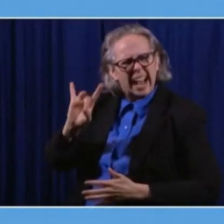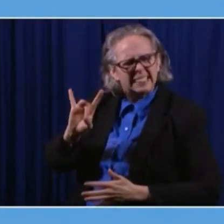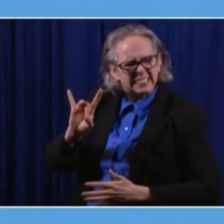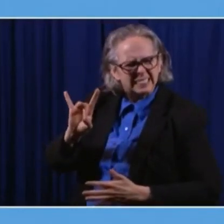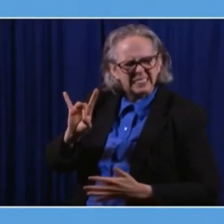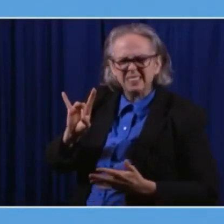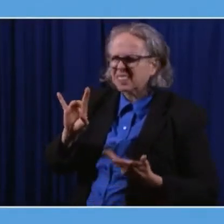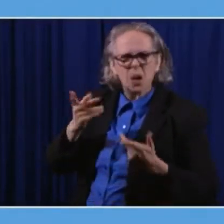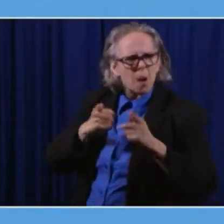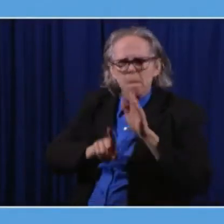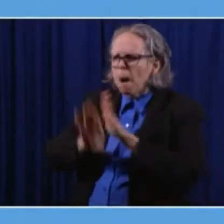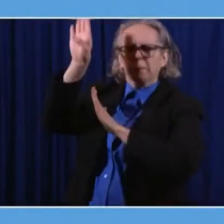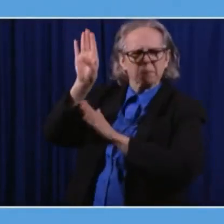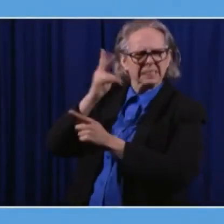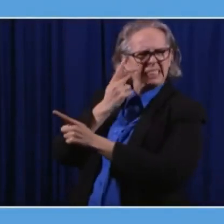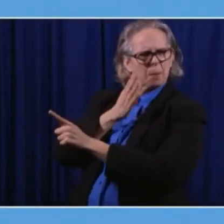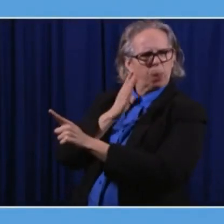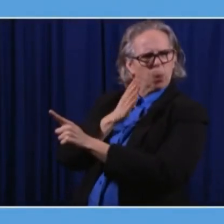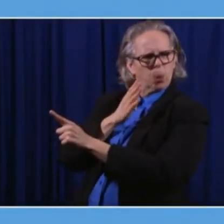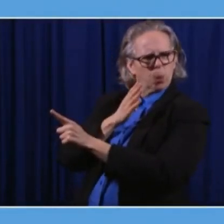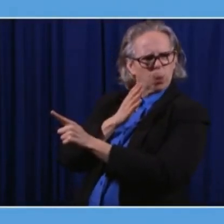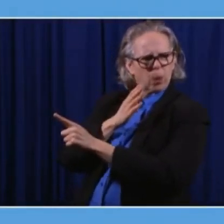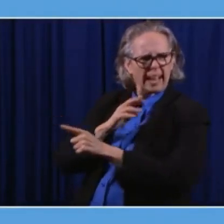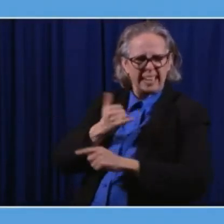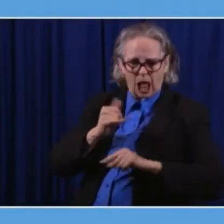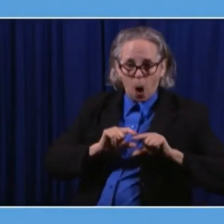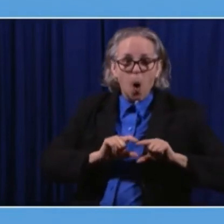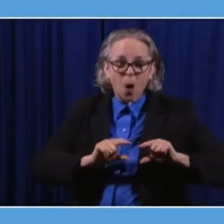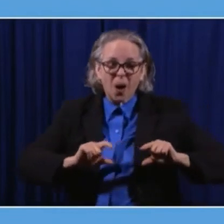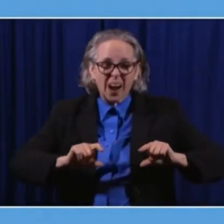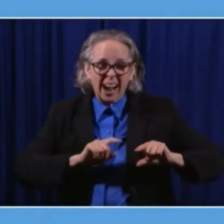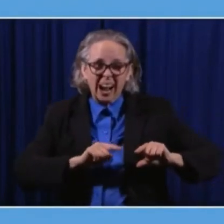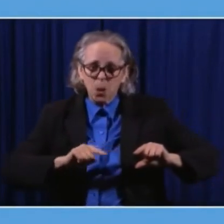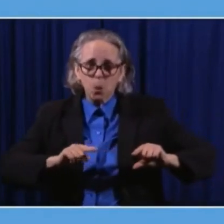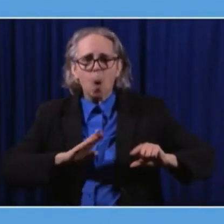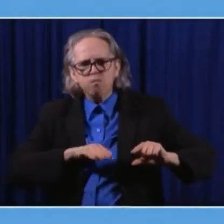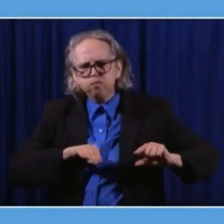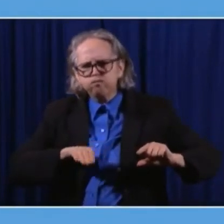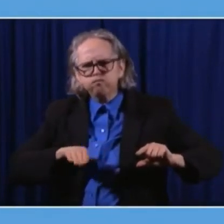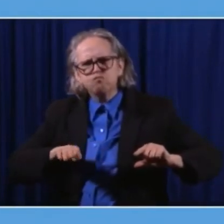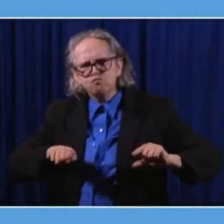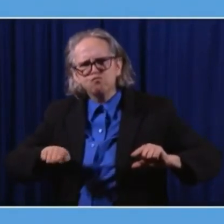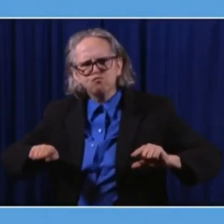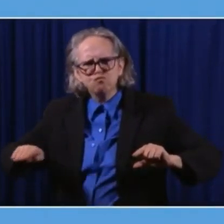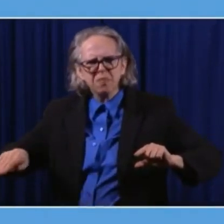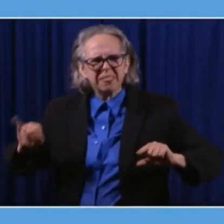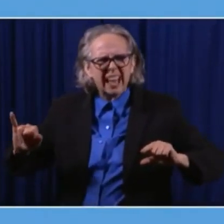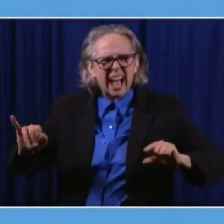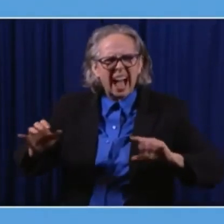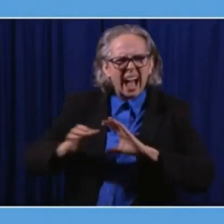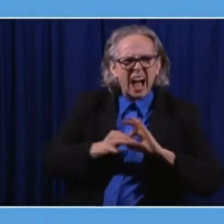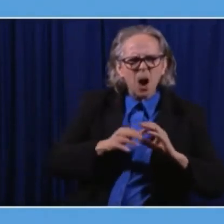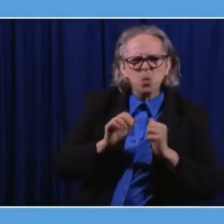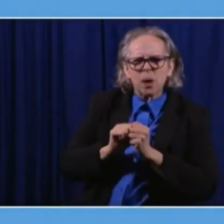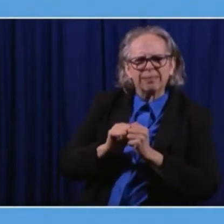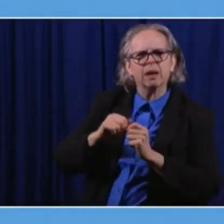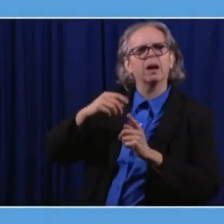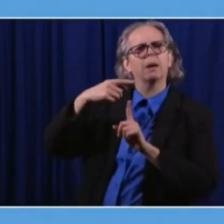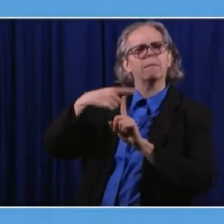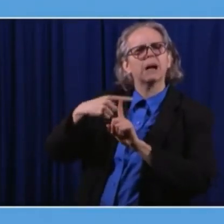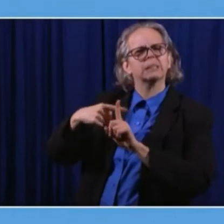is the ICU, and that's going up certainly as well. And you'll see COVID